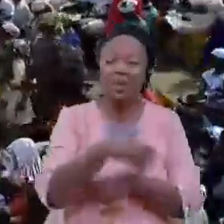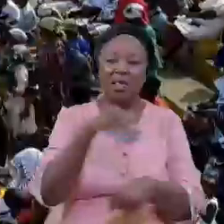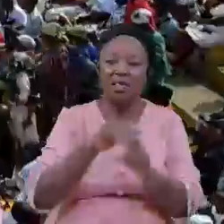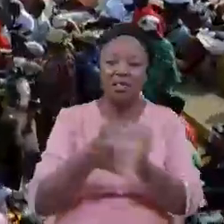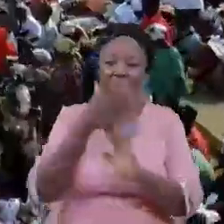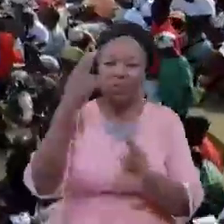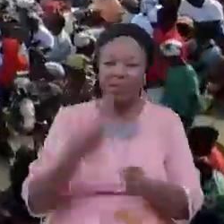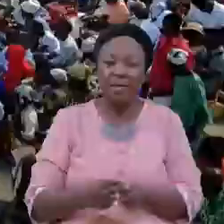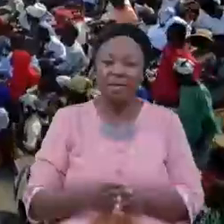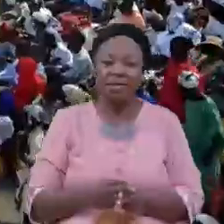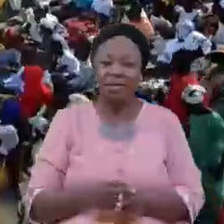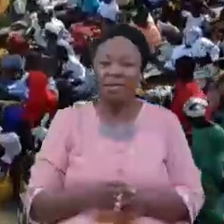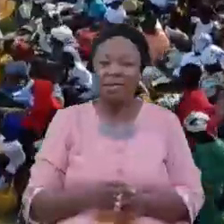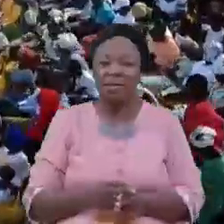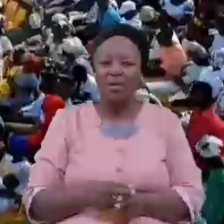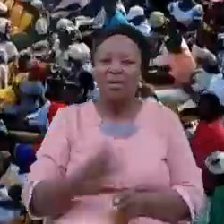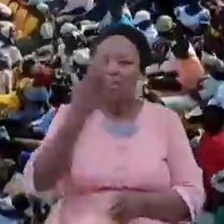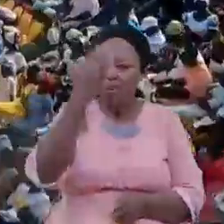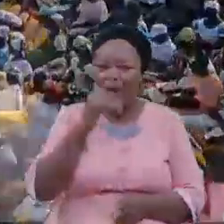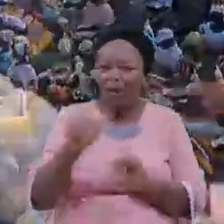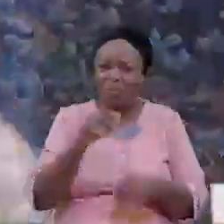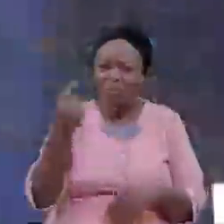Why do you always forget your amen?